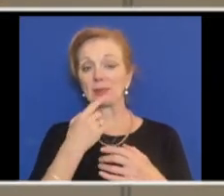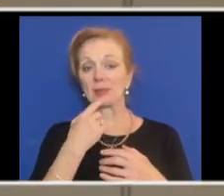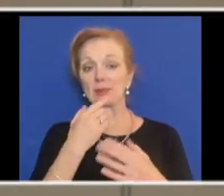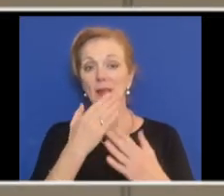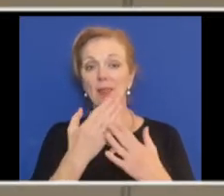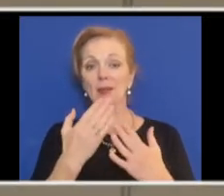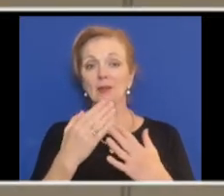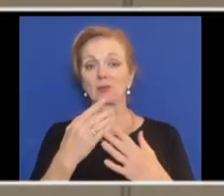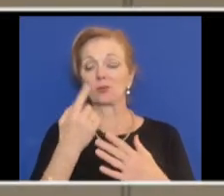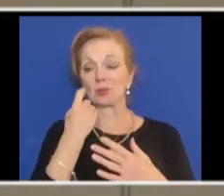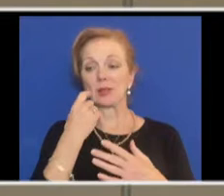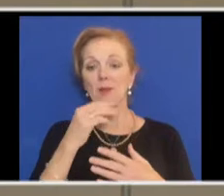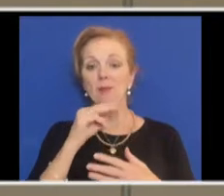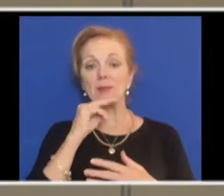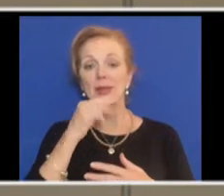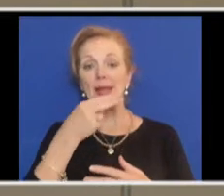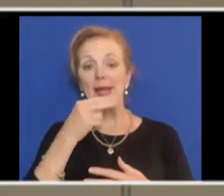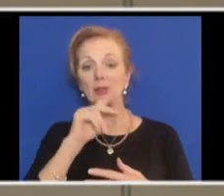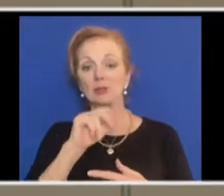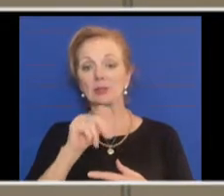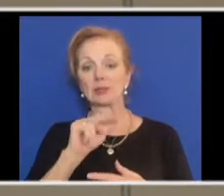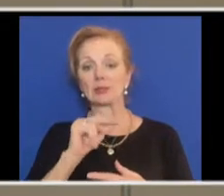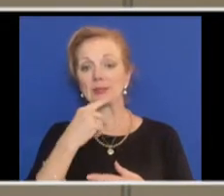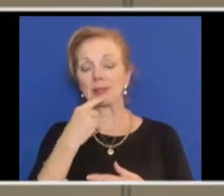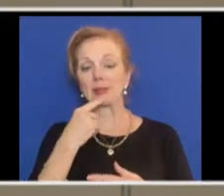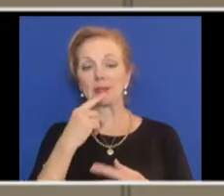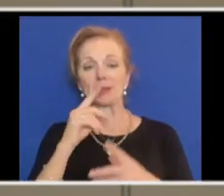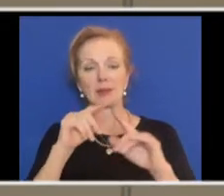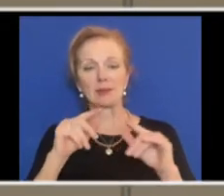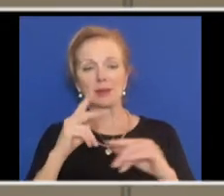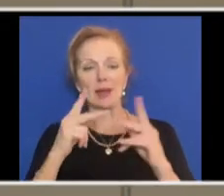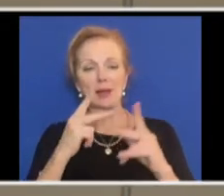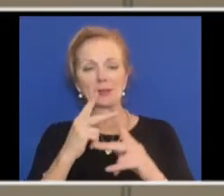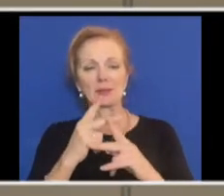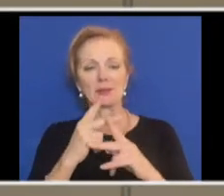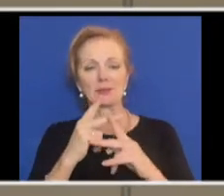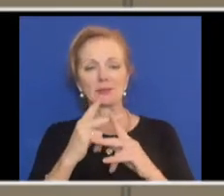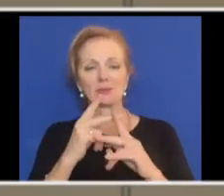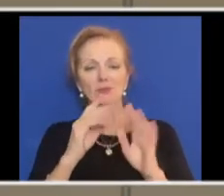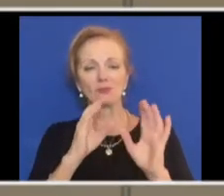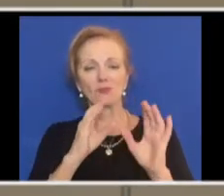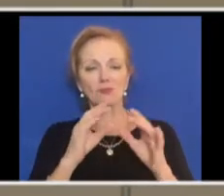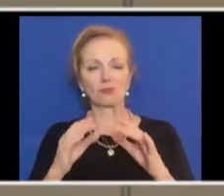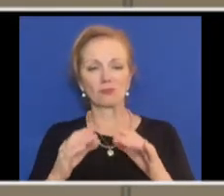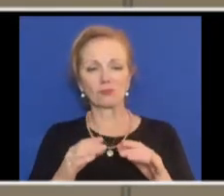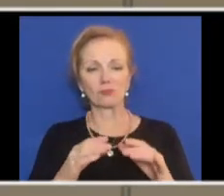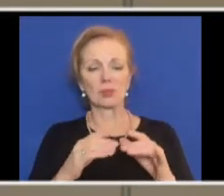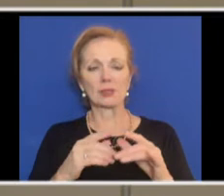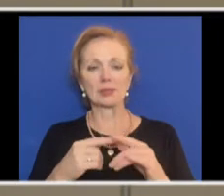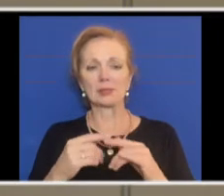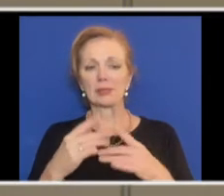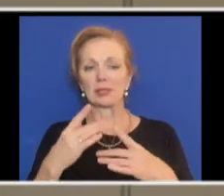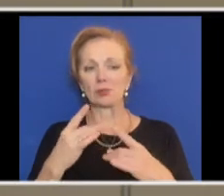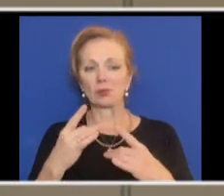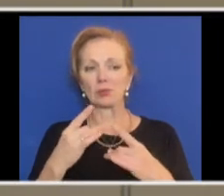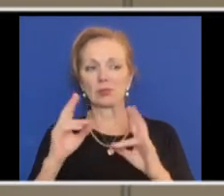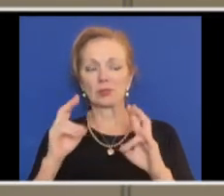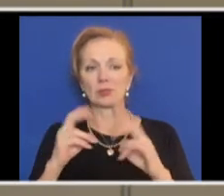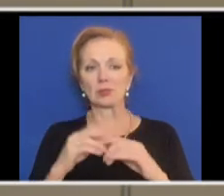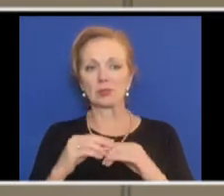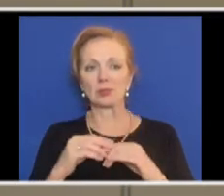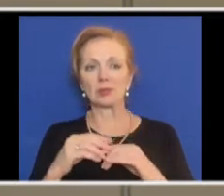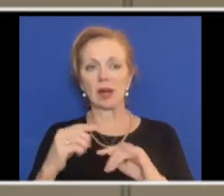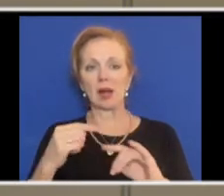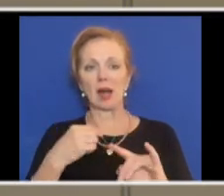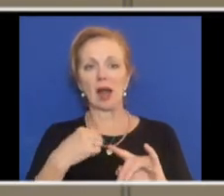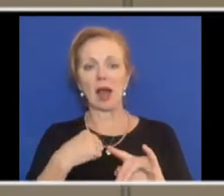Miss Henderson said she referenced a bunch of different kind of parties um um that serve interests and